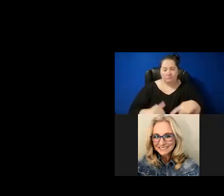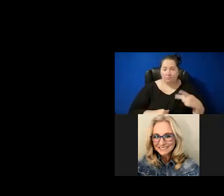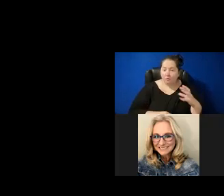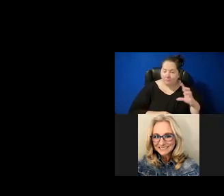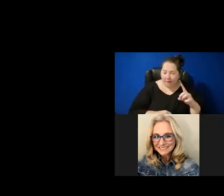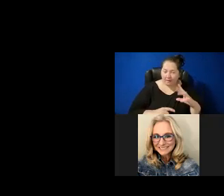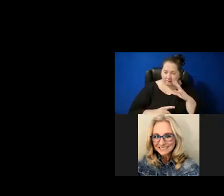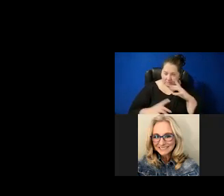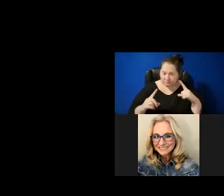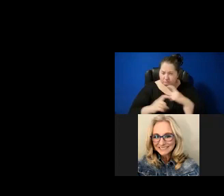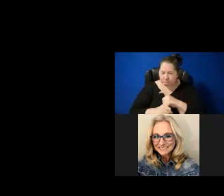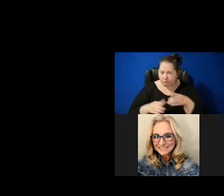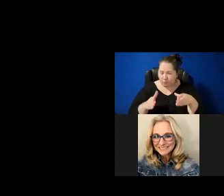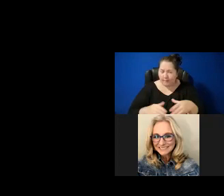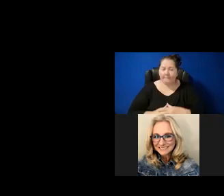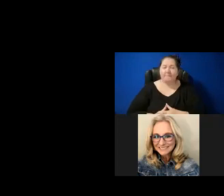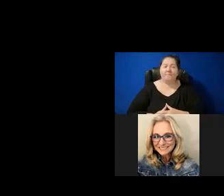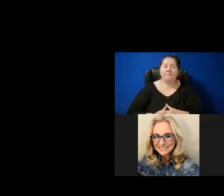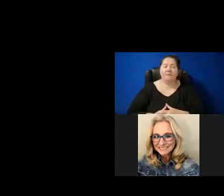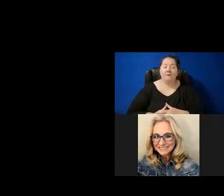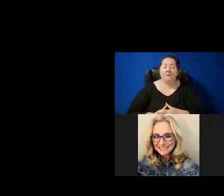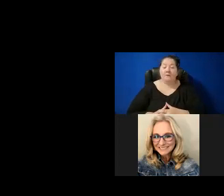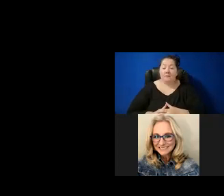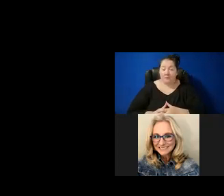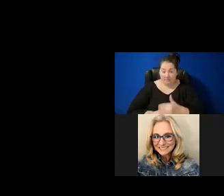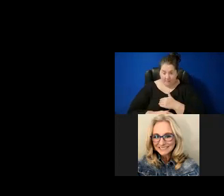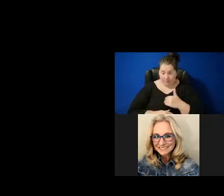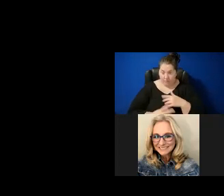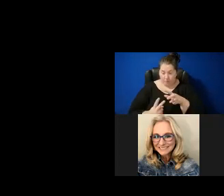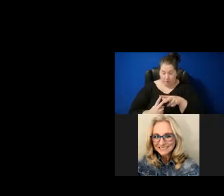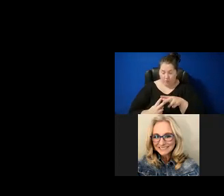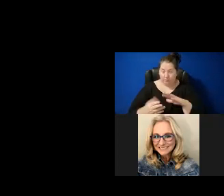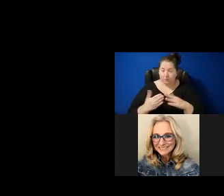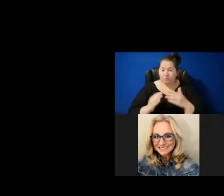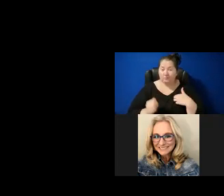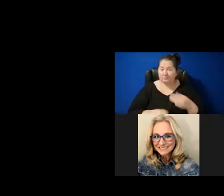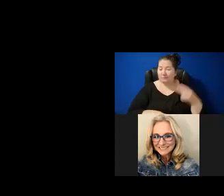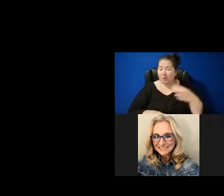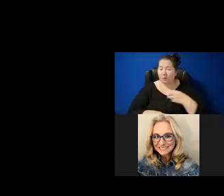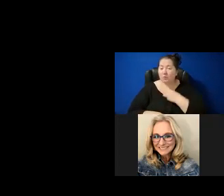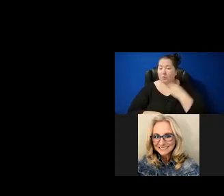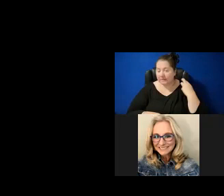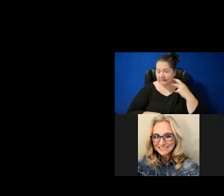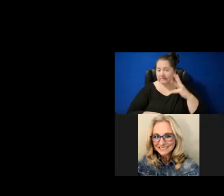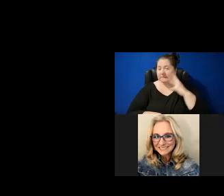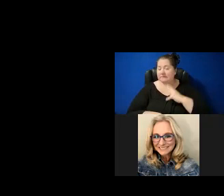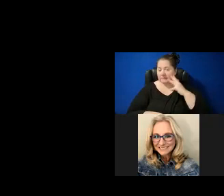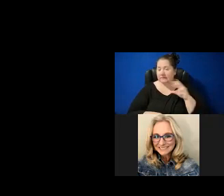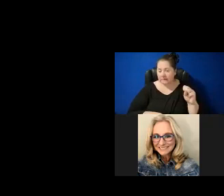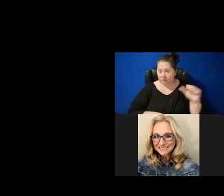So studies have shown that members of BIPOC and Indigenous communities are at higher risk of experiencing sexual